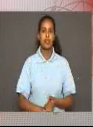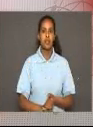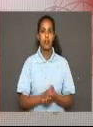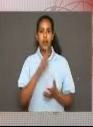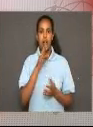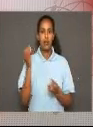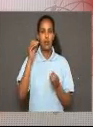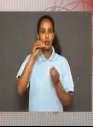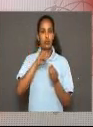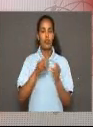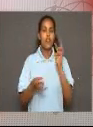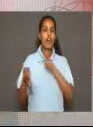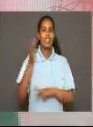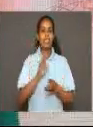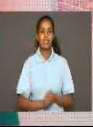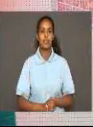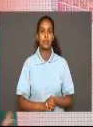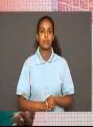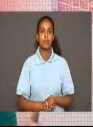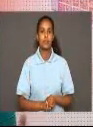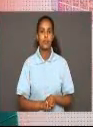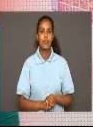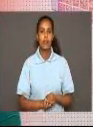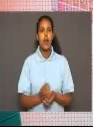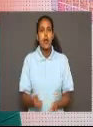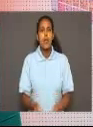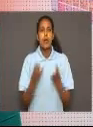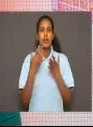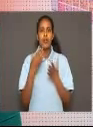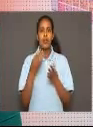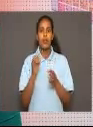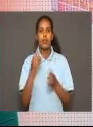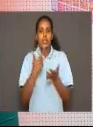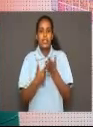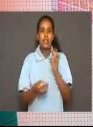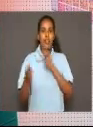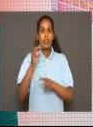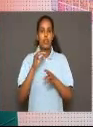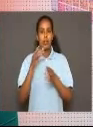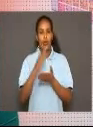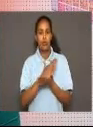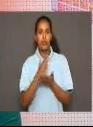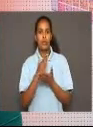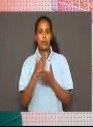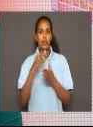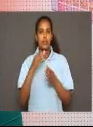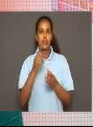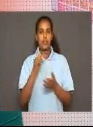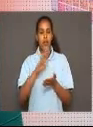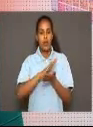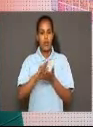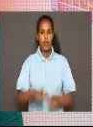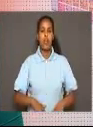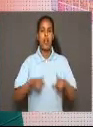are also factors. Many of these factors that contribute to the quality